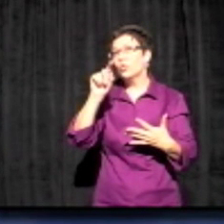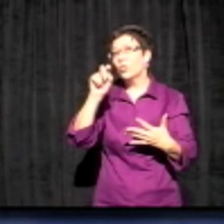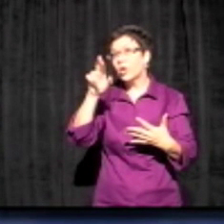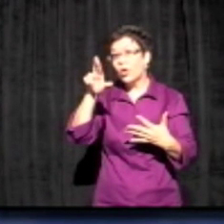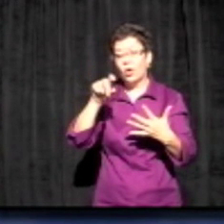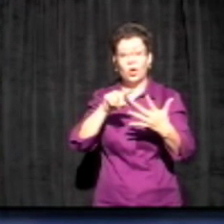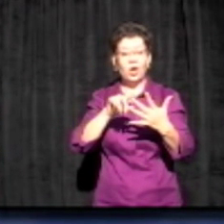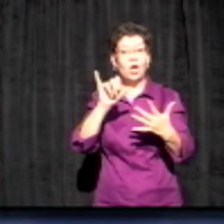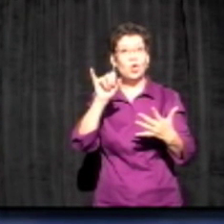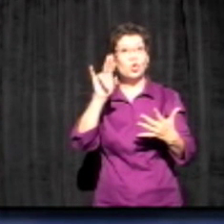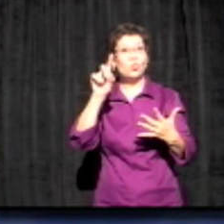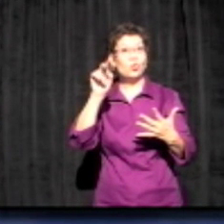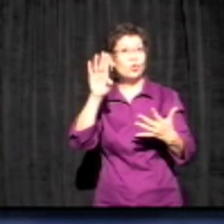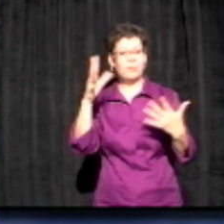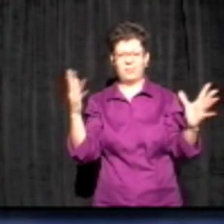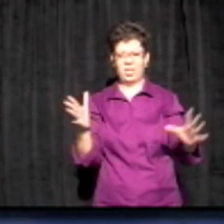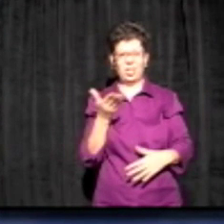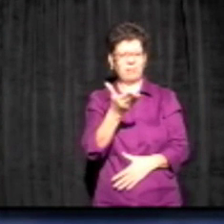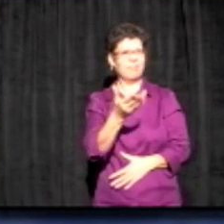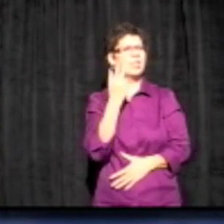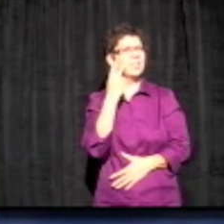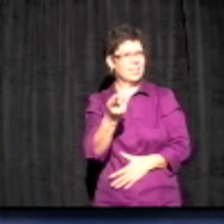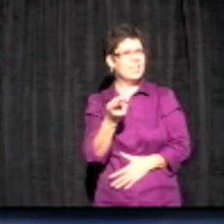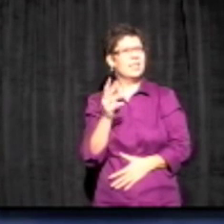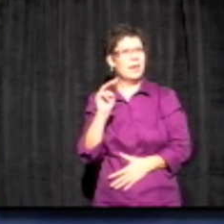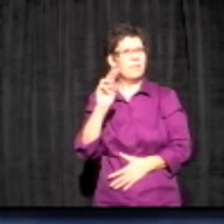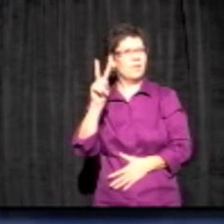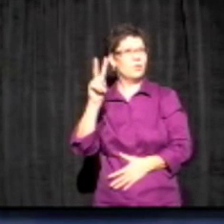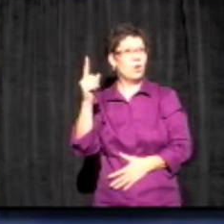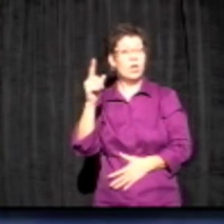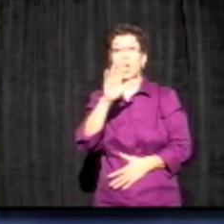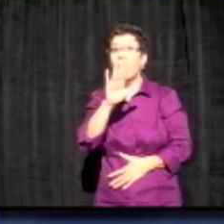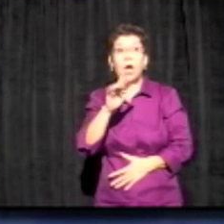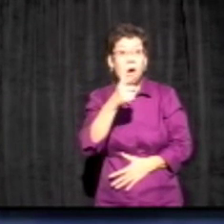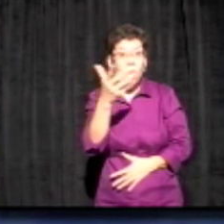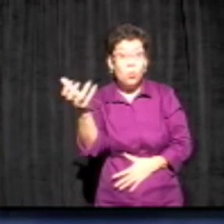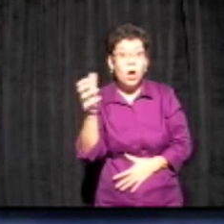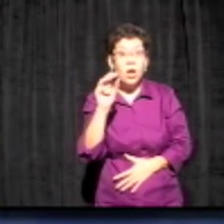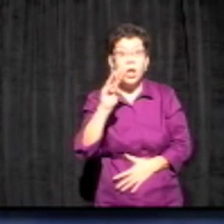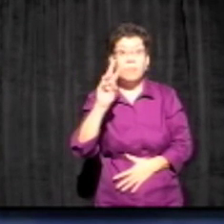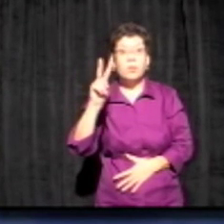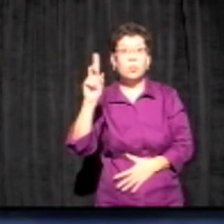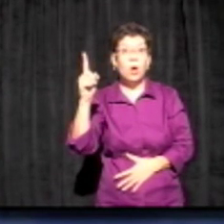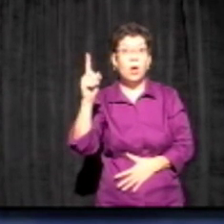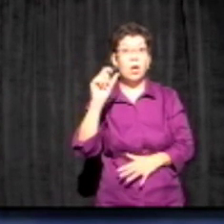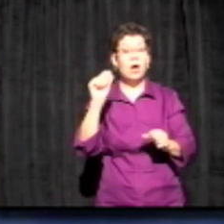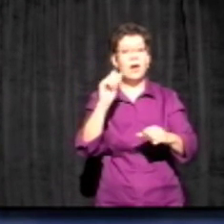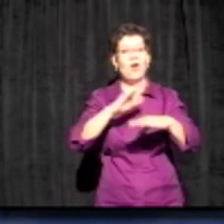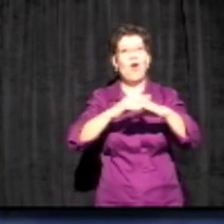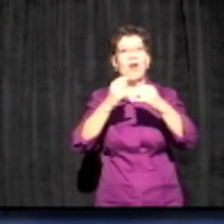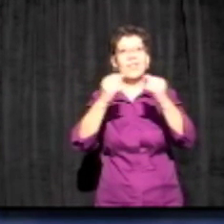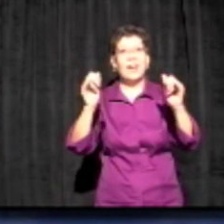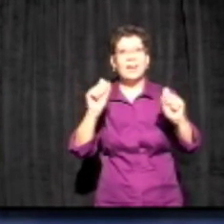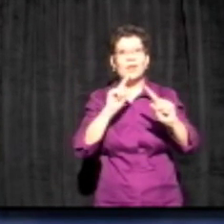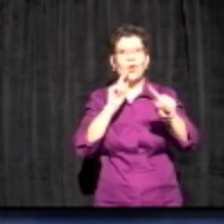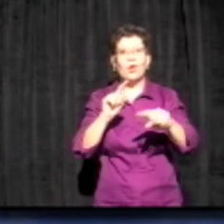seen on YouTube. You can even order your very own MV-1 online at